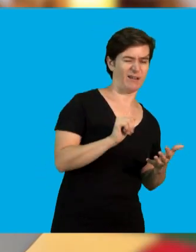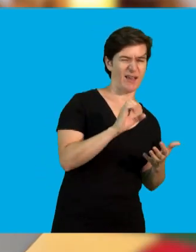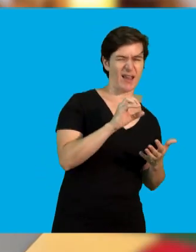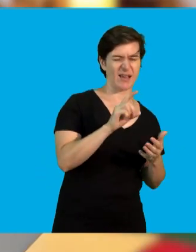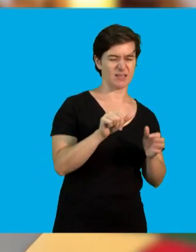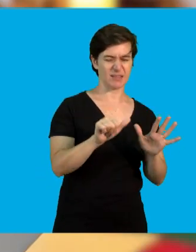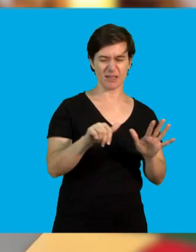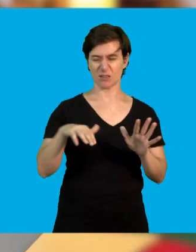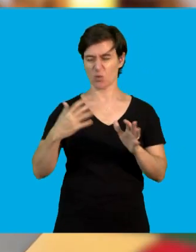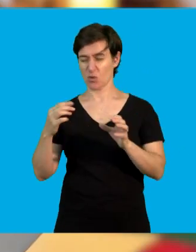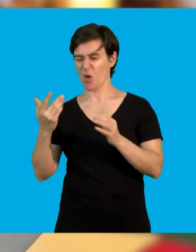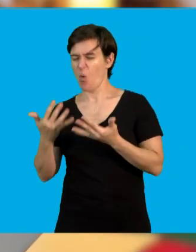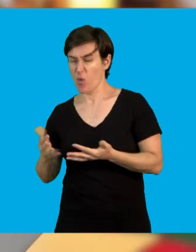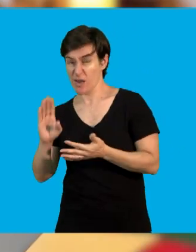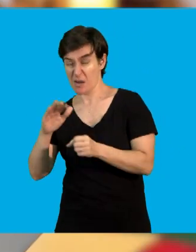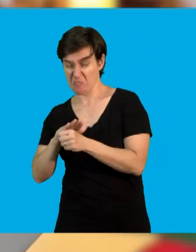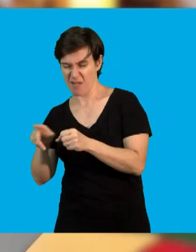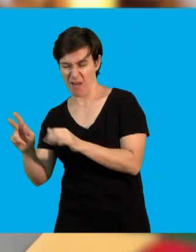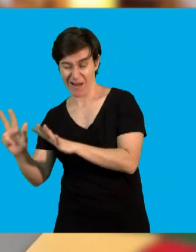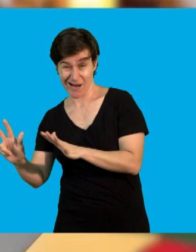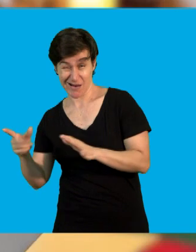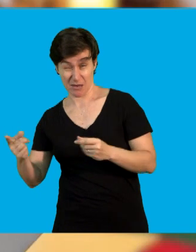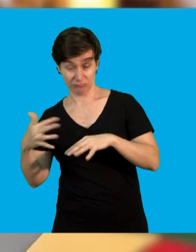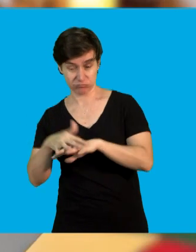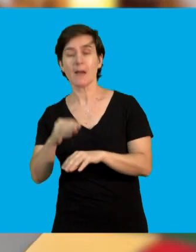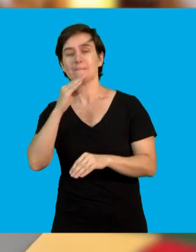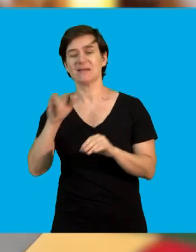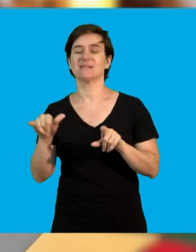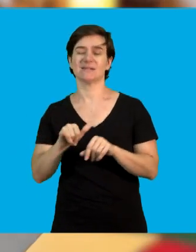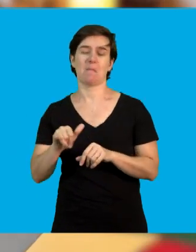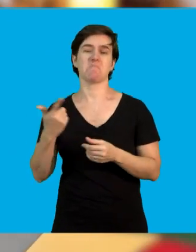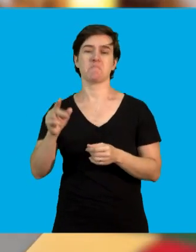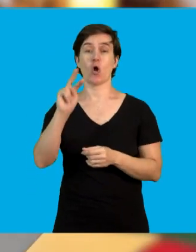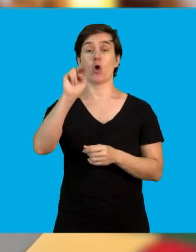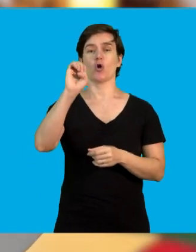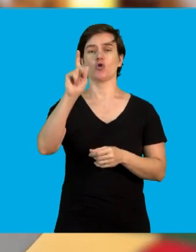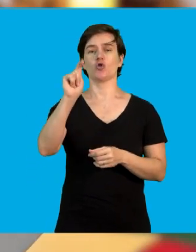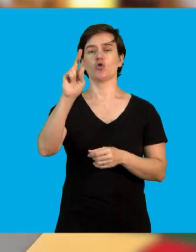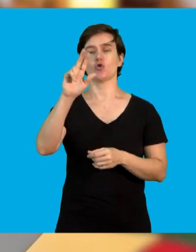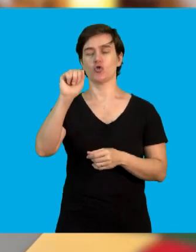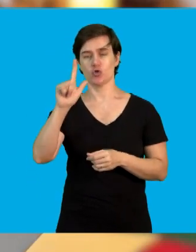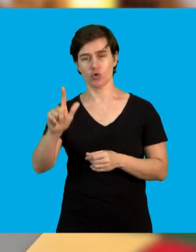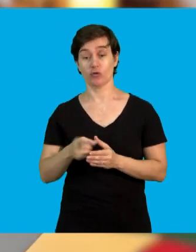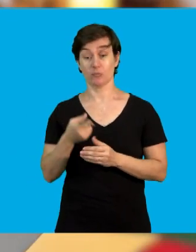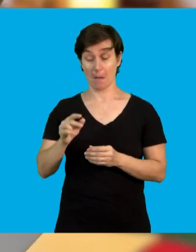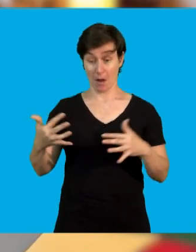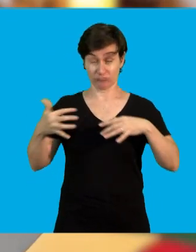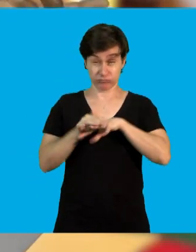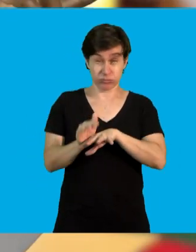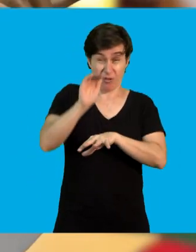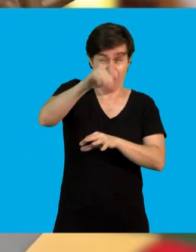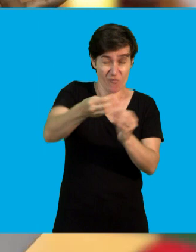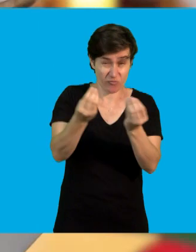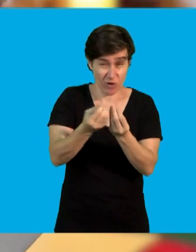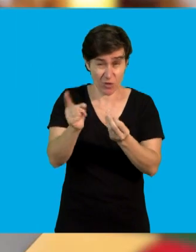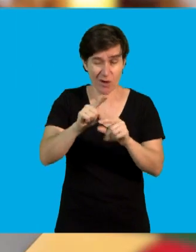base, for that reaction to be regarded as a neutralization reaction, because the product is going to be determined by the strength of either